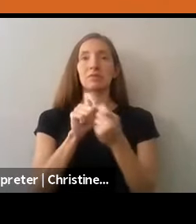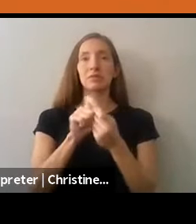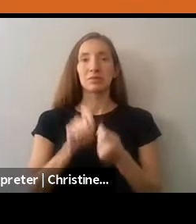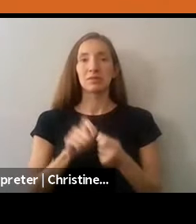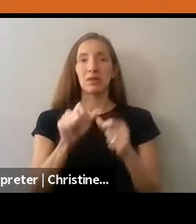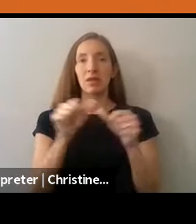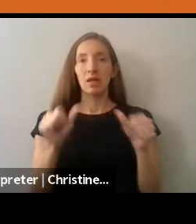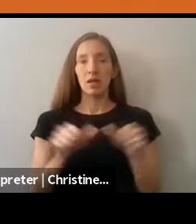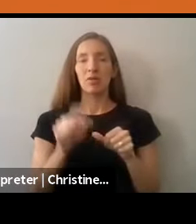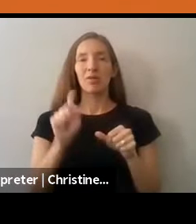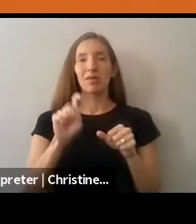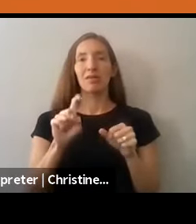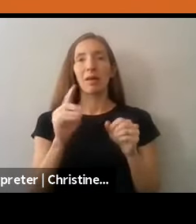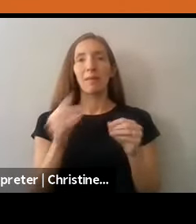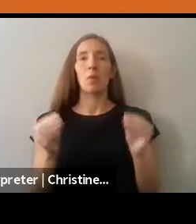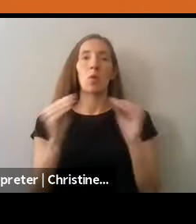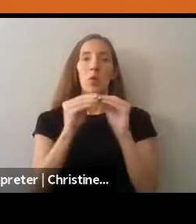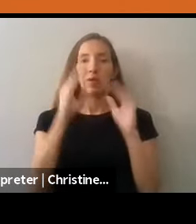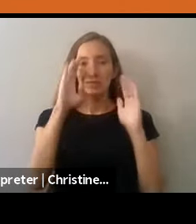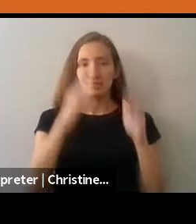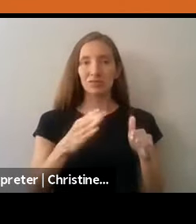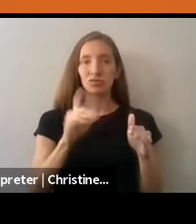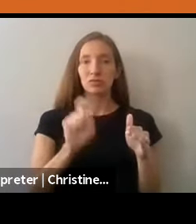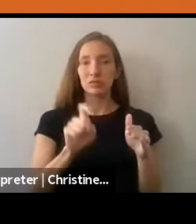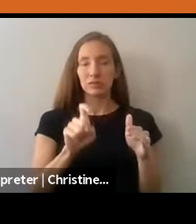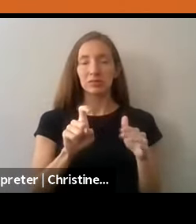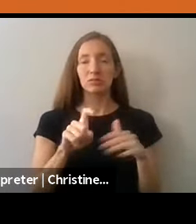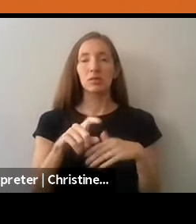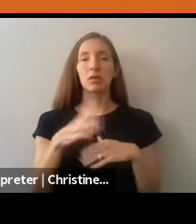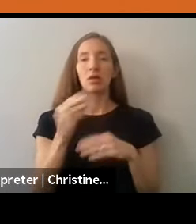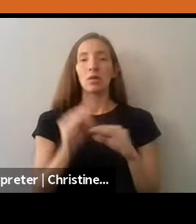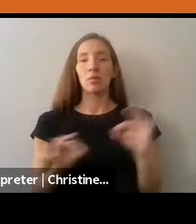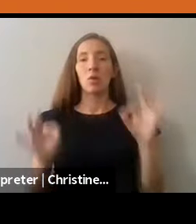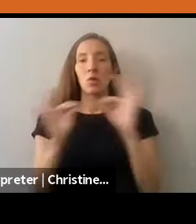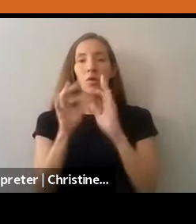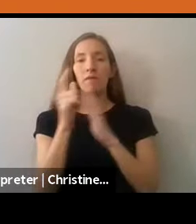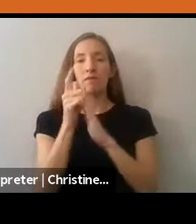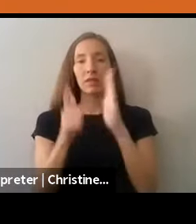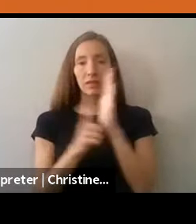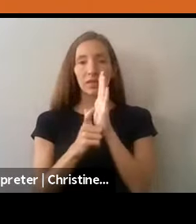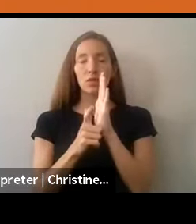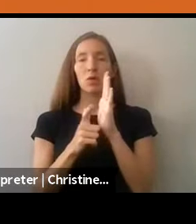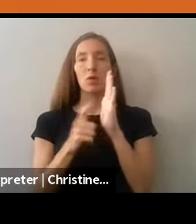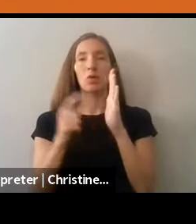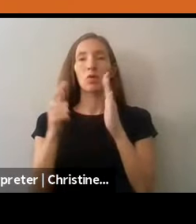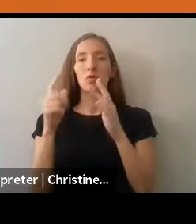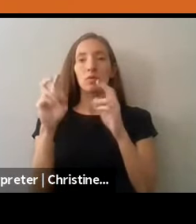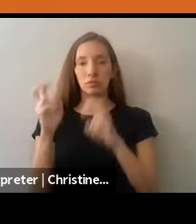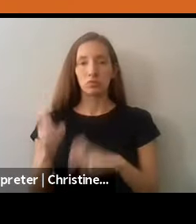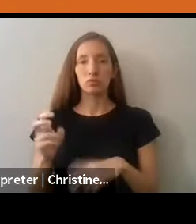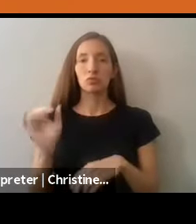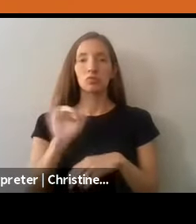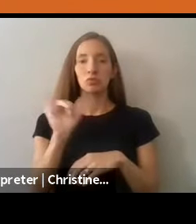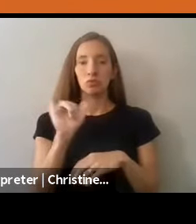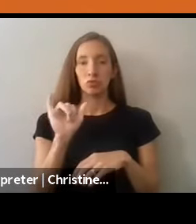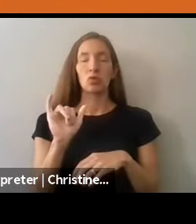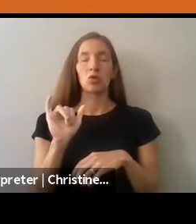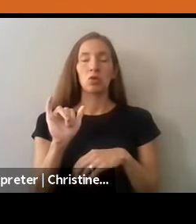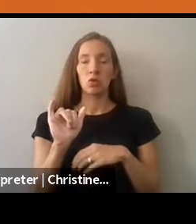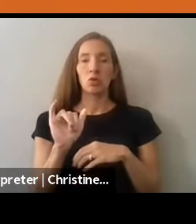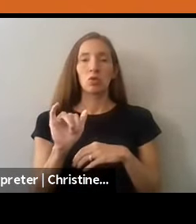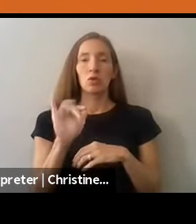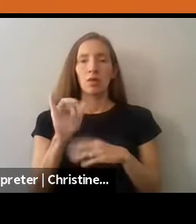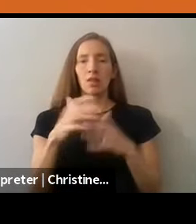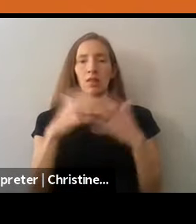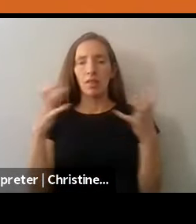particular attention and the importance of legal measures. So lots of food for thought there. I